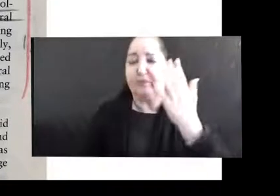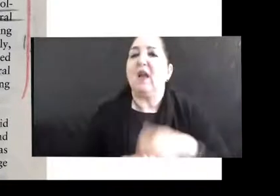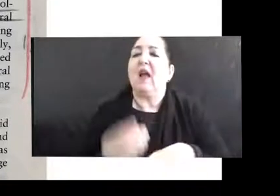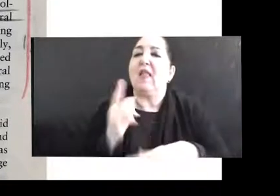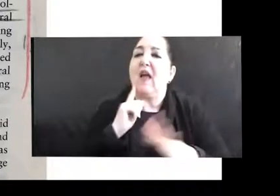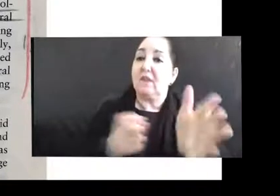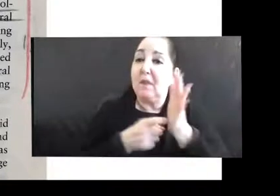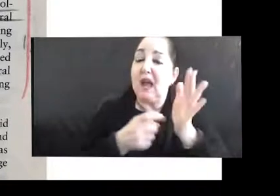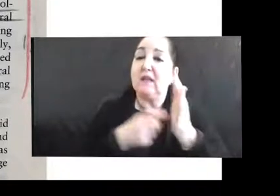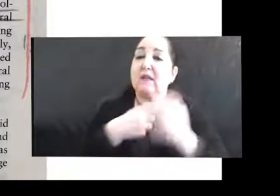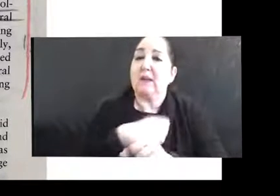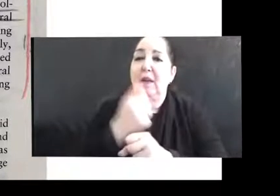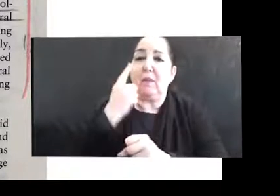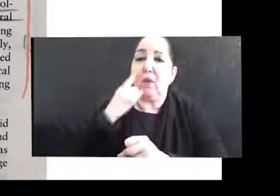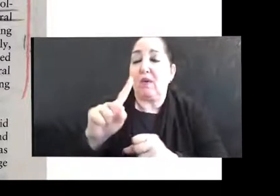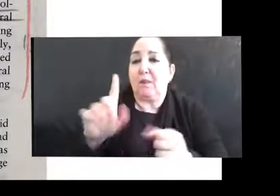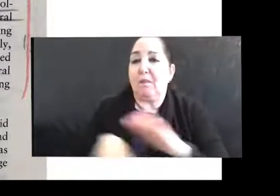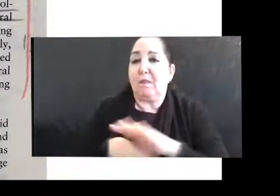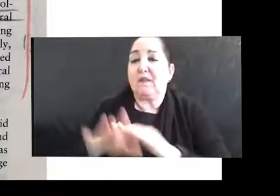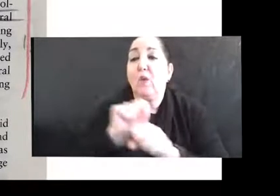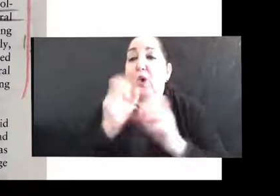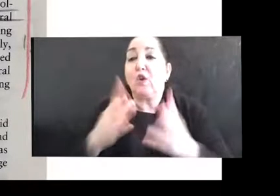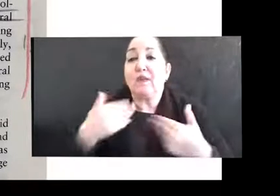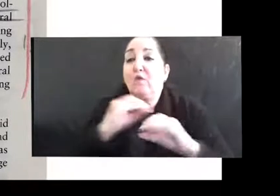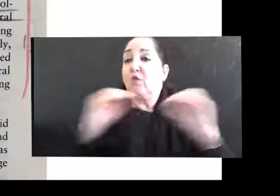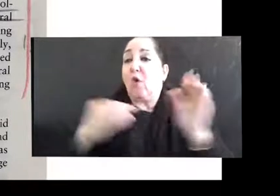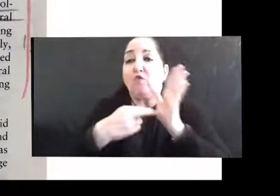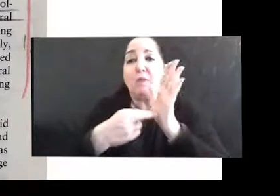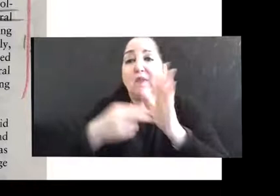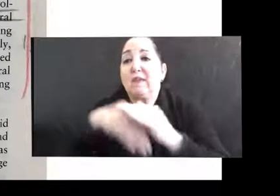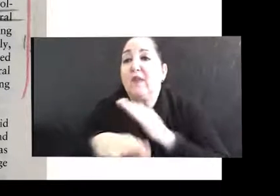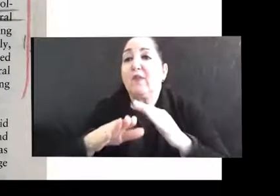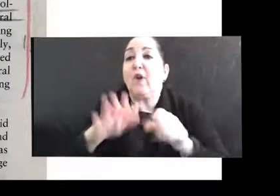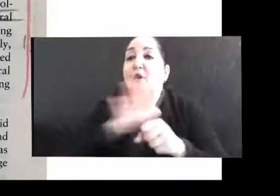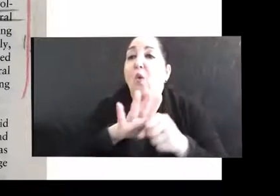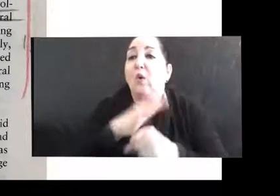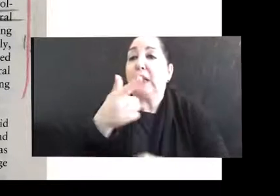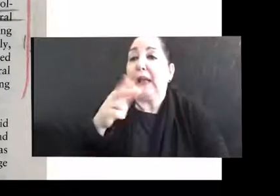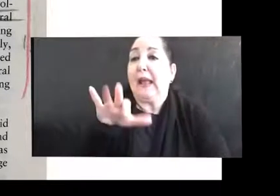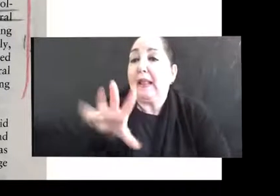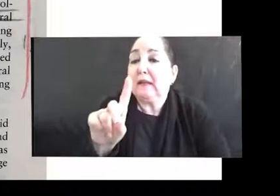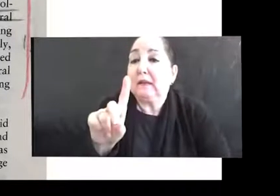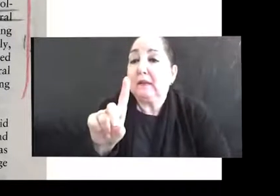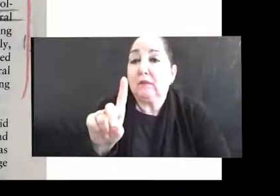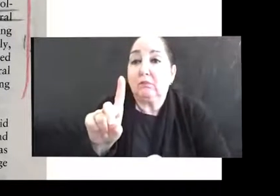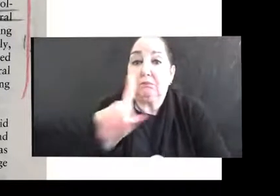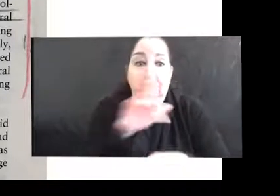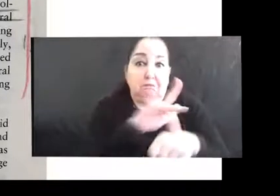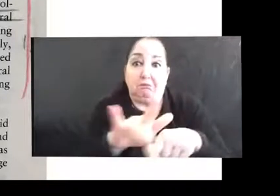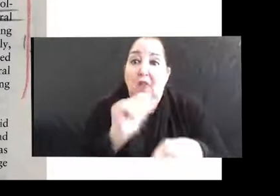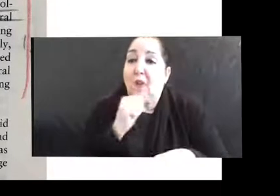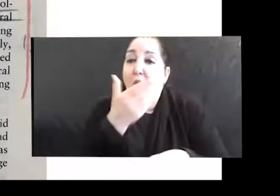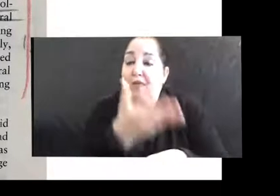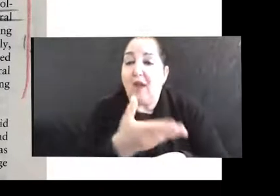There were demands that were being made because they were essentially workers that with no representation in the local guilds. So